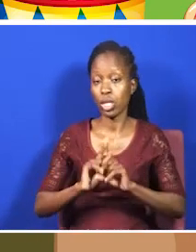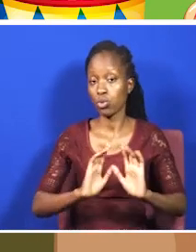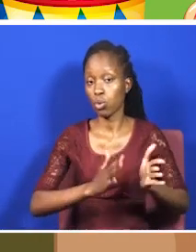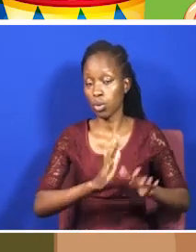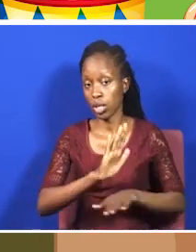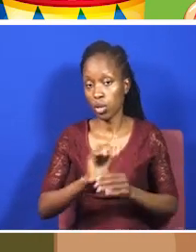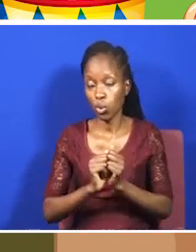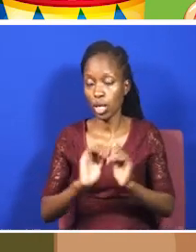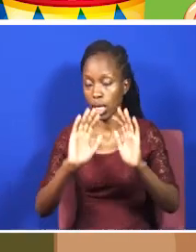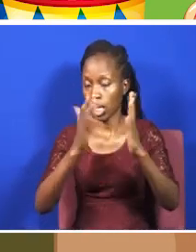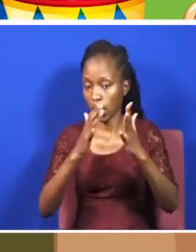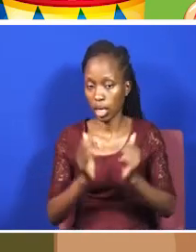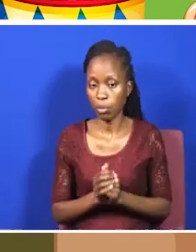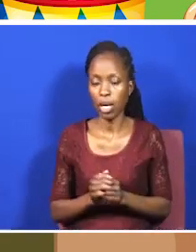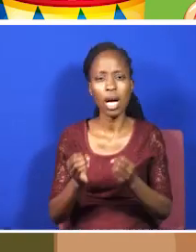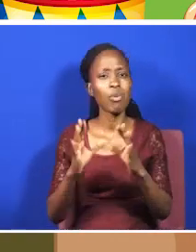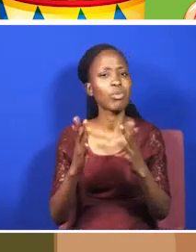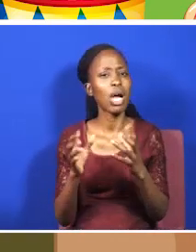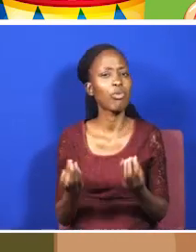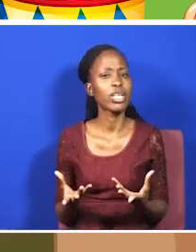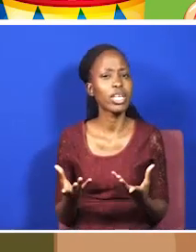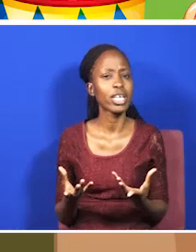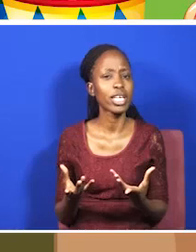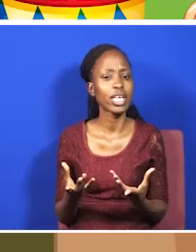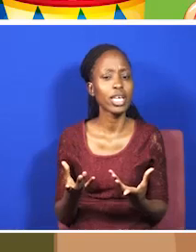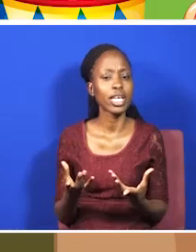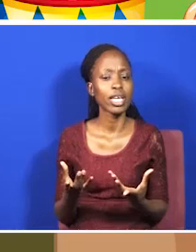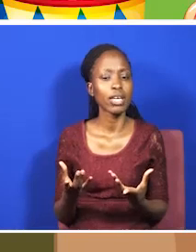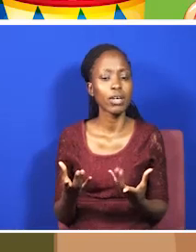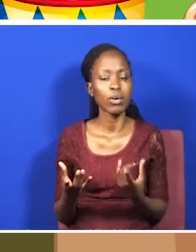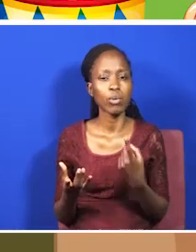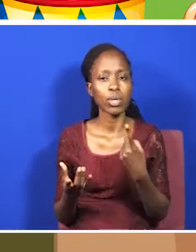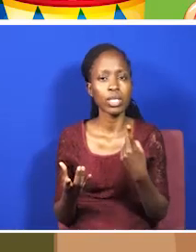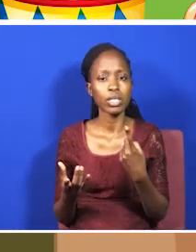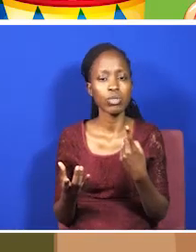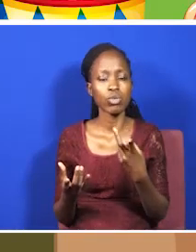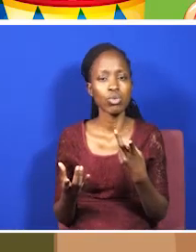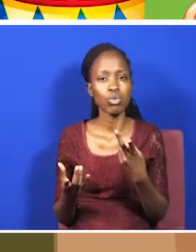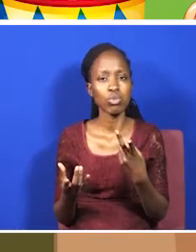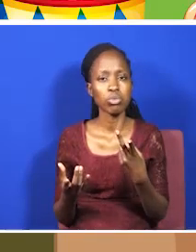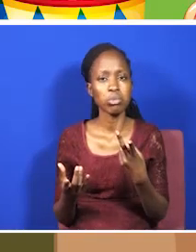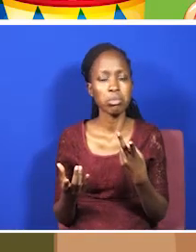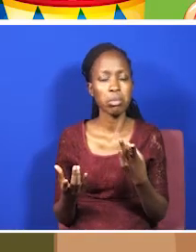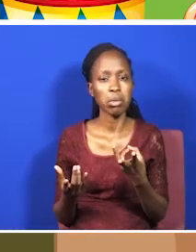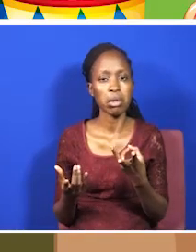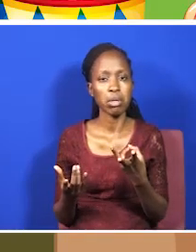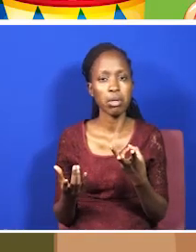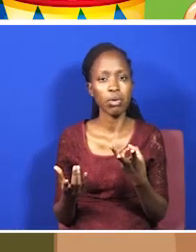enjoyed. And so, because we enjoyed, we need to appreciate them with a clap. How many claps should we give them?